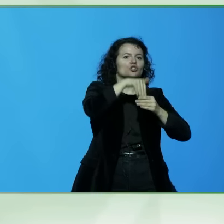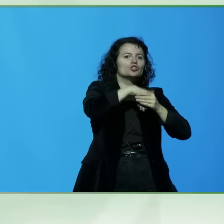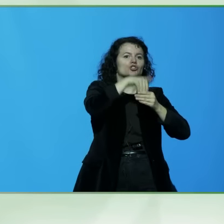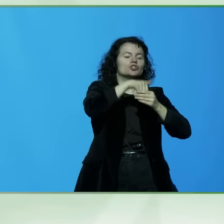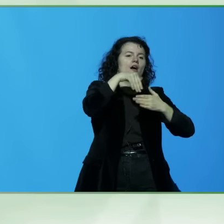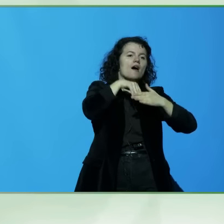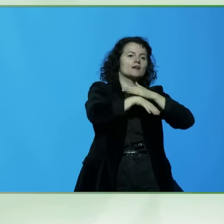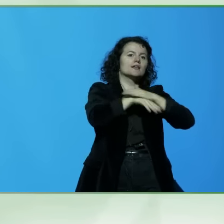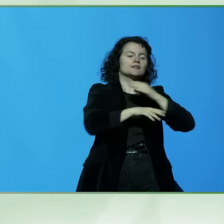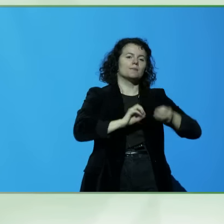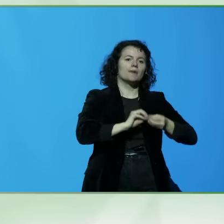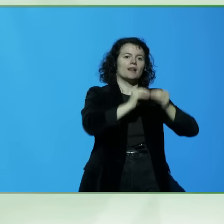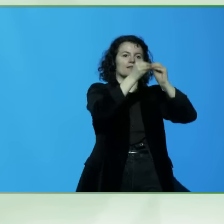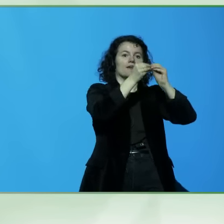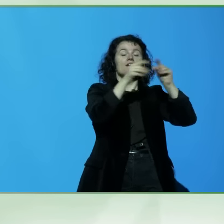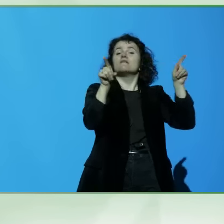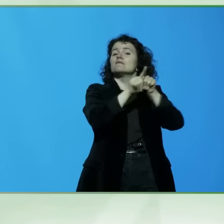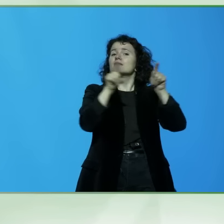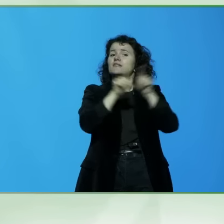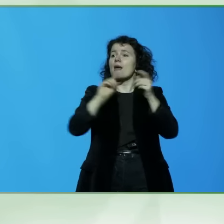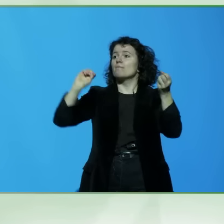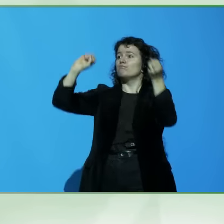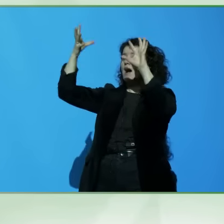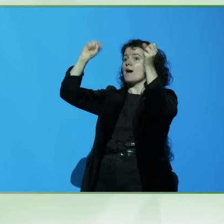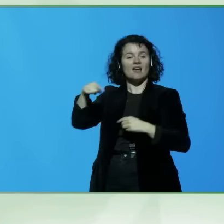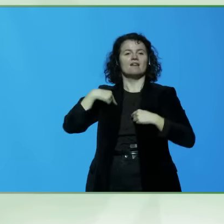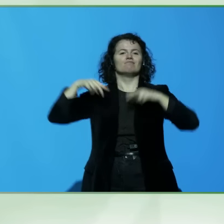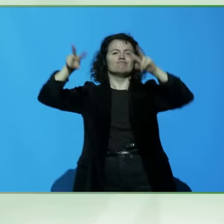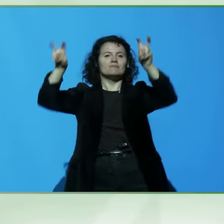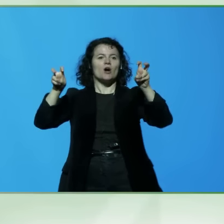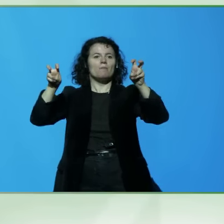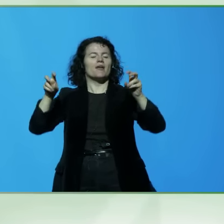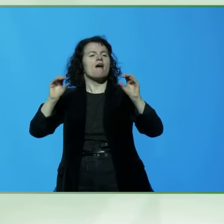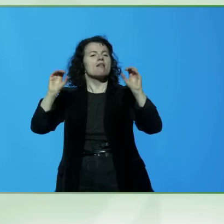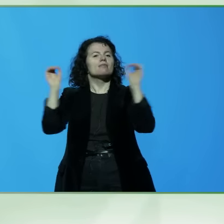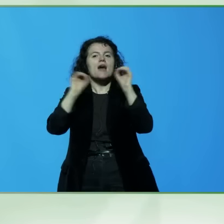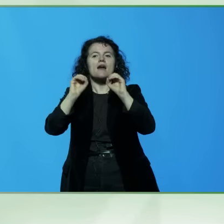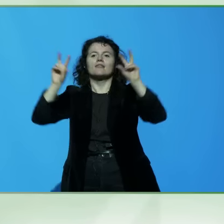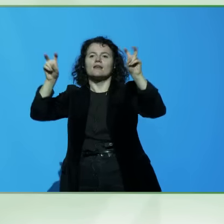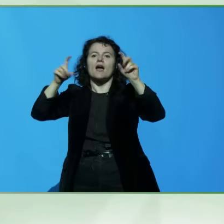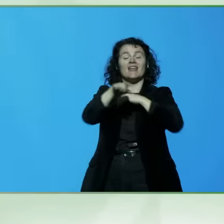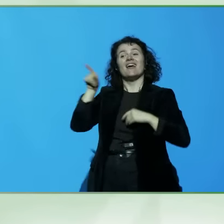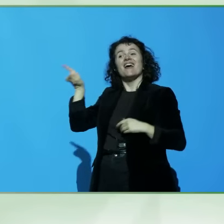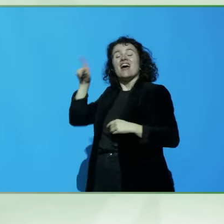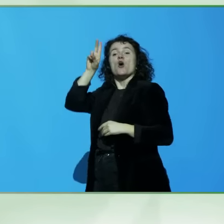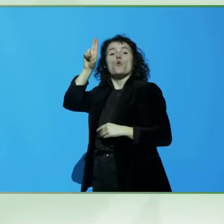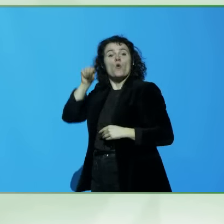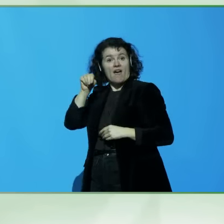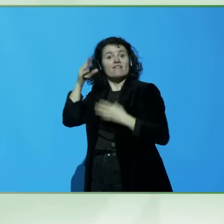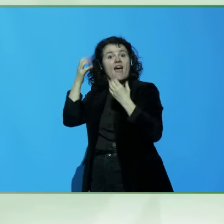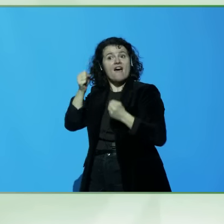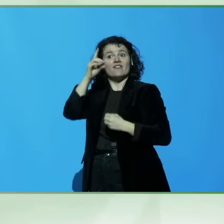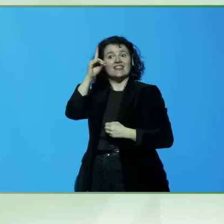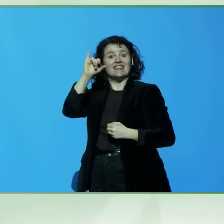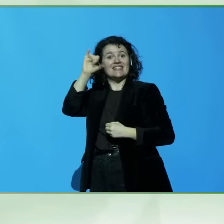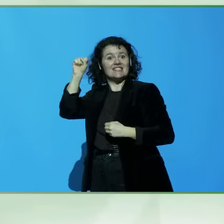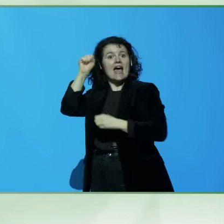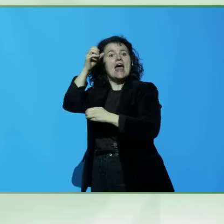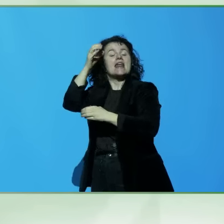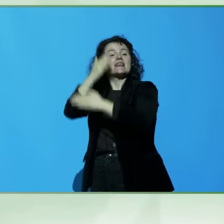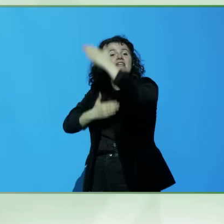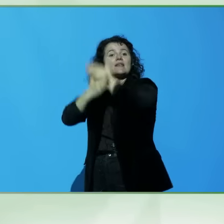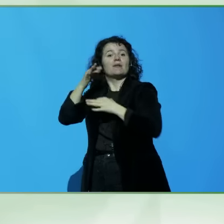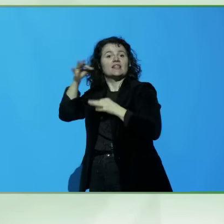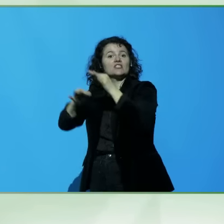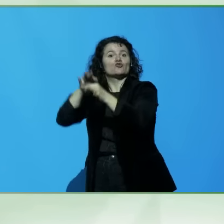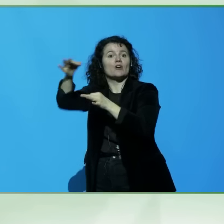fonts and recovery plans. Because the principle of this, dear participants, the UN office at Vienna is working to